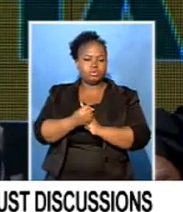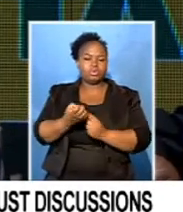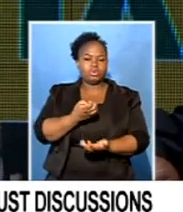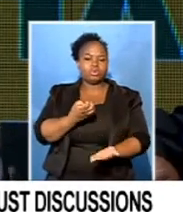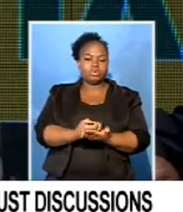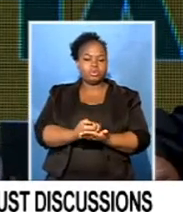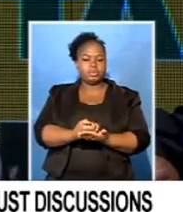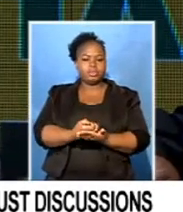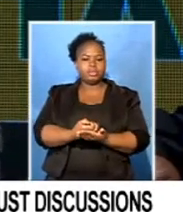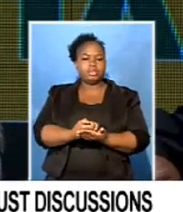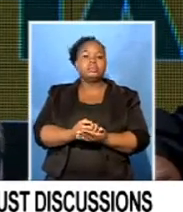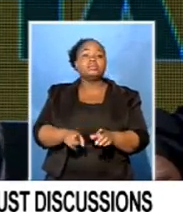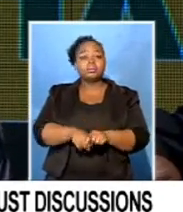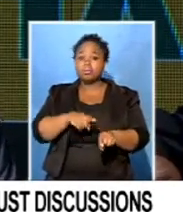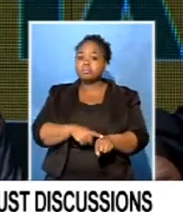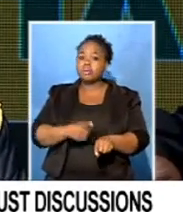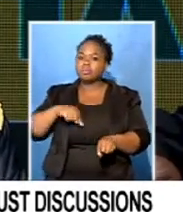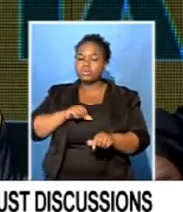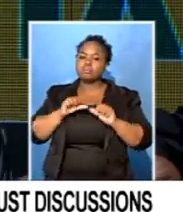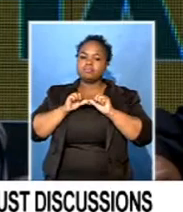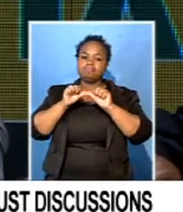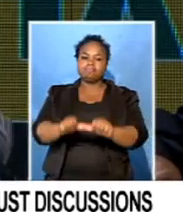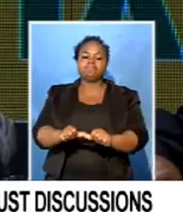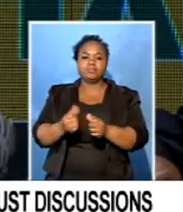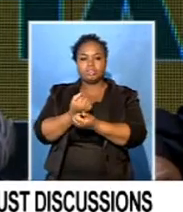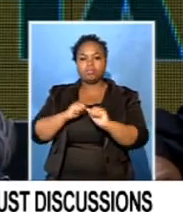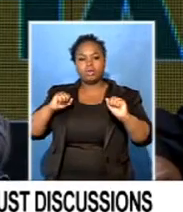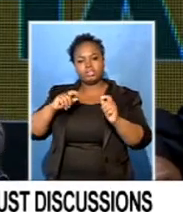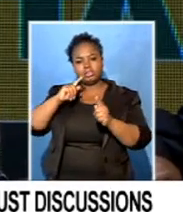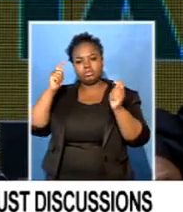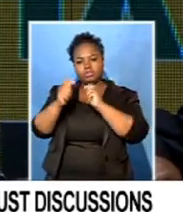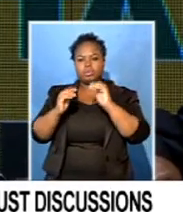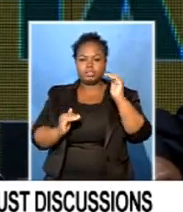socio-economic and continue democratic transformation.